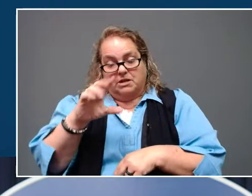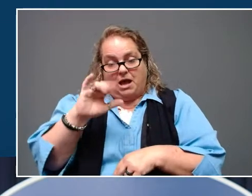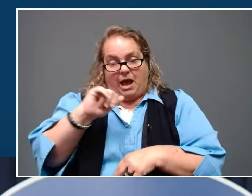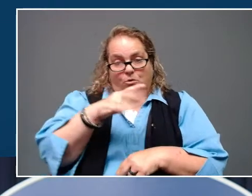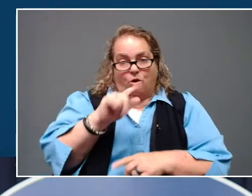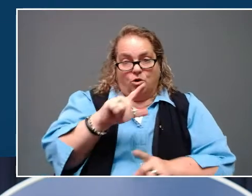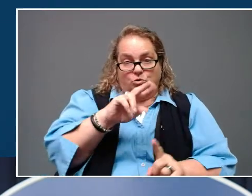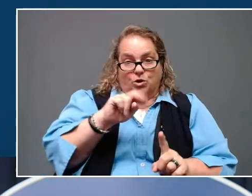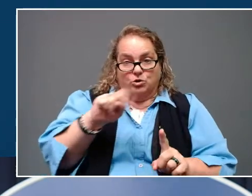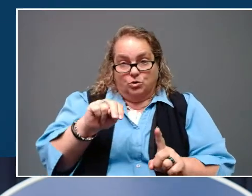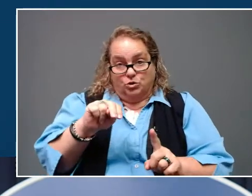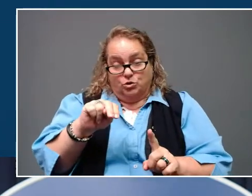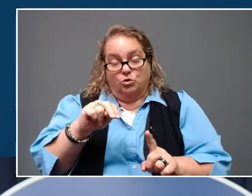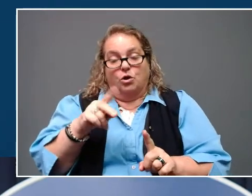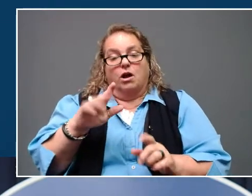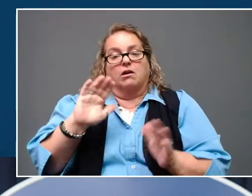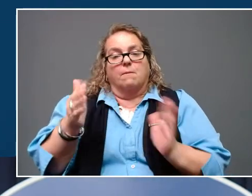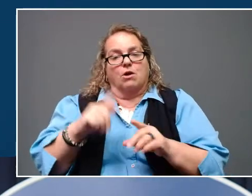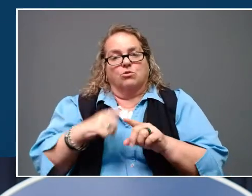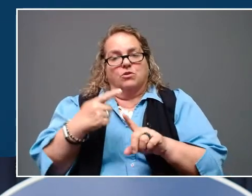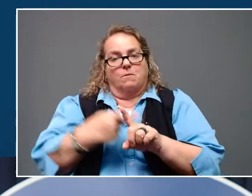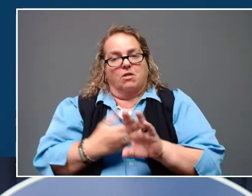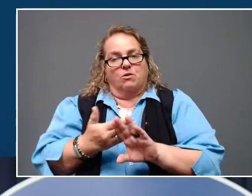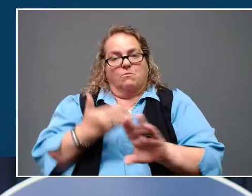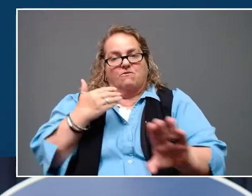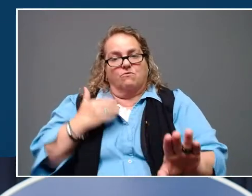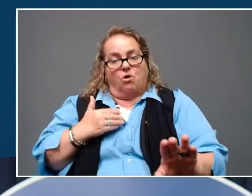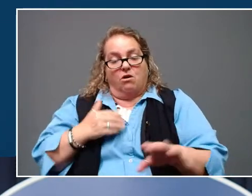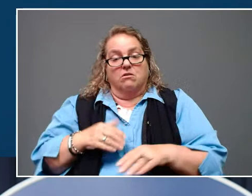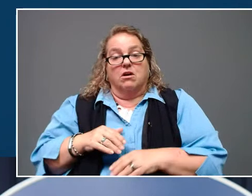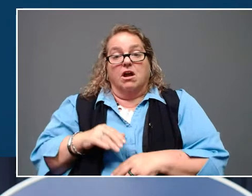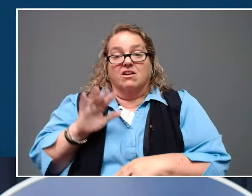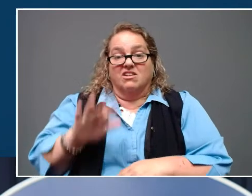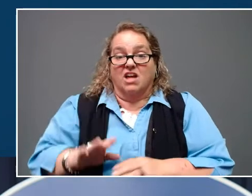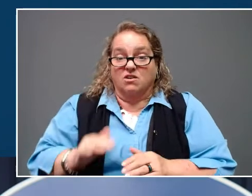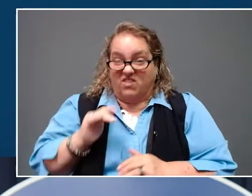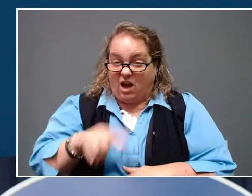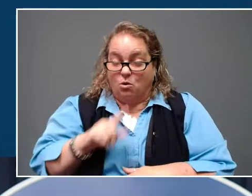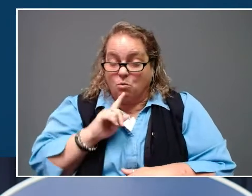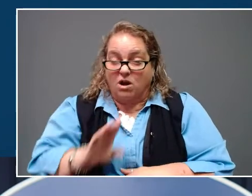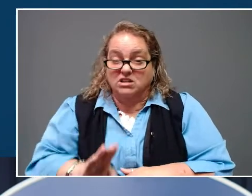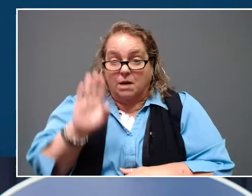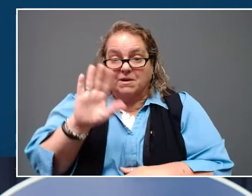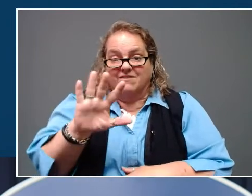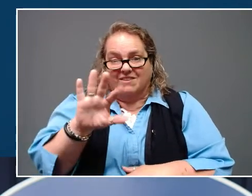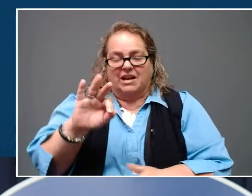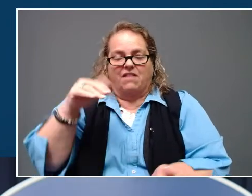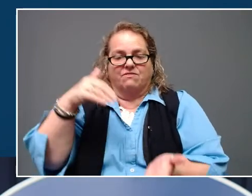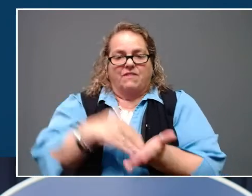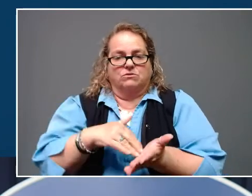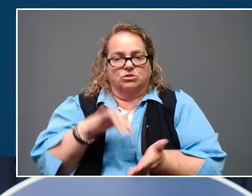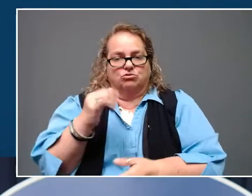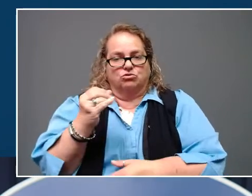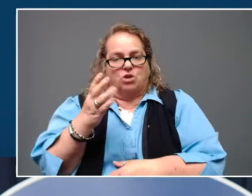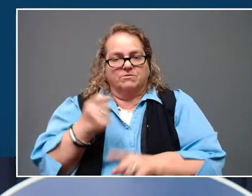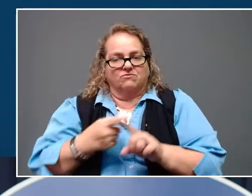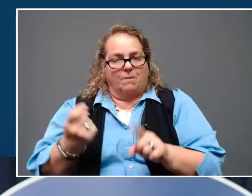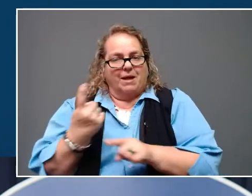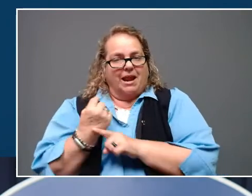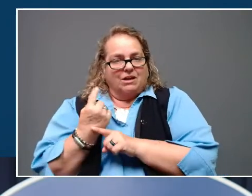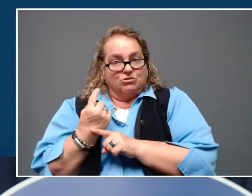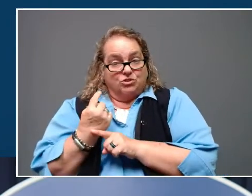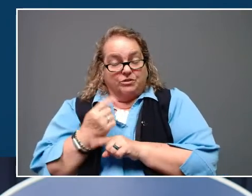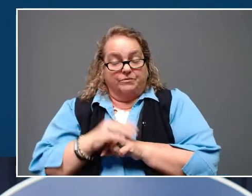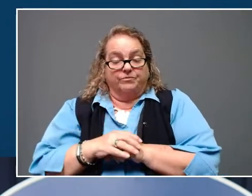to the month prior. Our non-farm employment was up 59,000 jobs from last year. Some other highlights